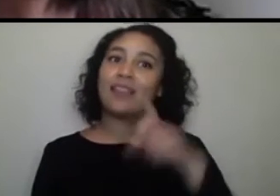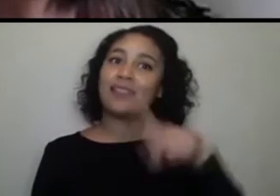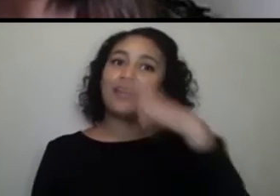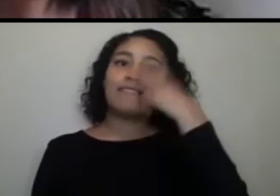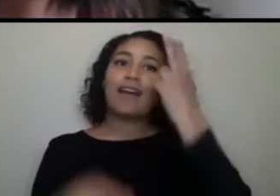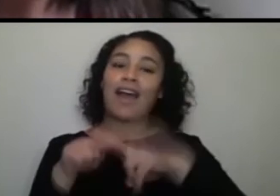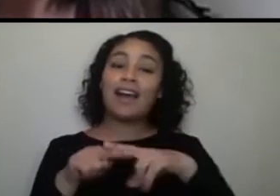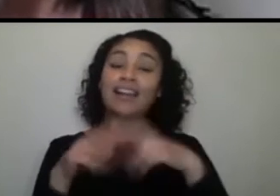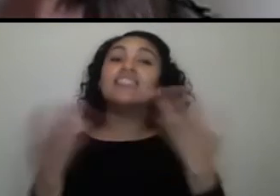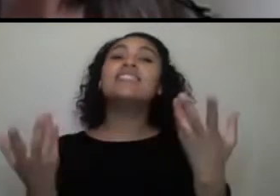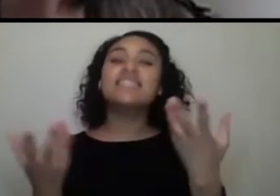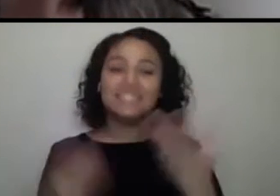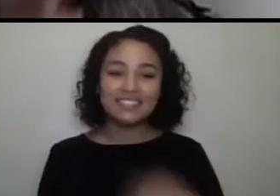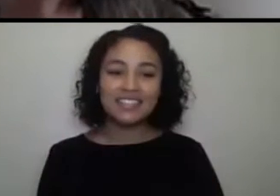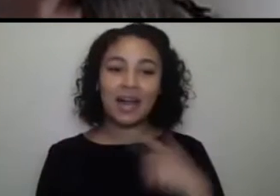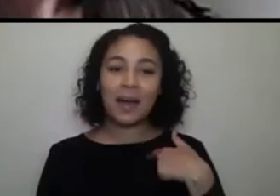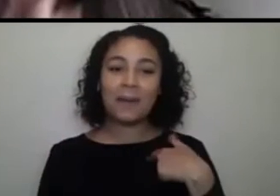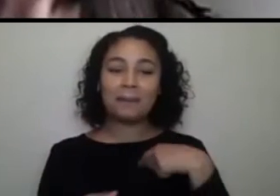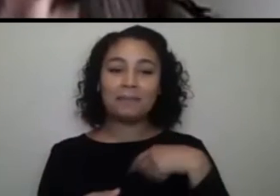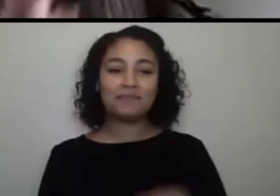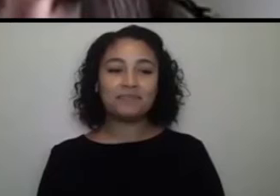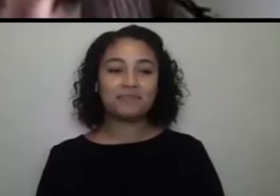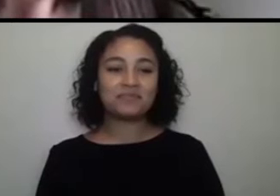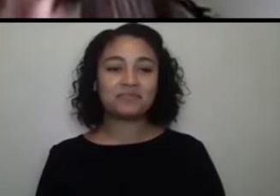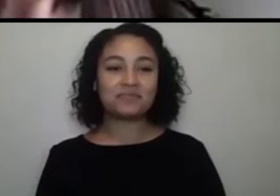about this? I'm going to stand back here. Watch.